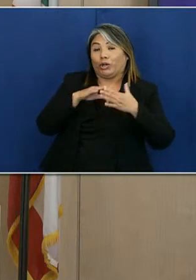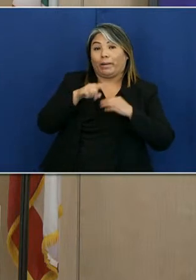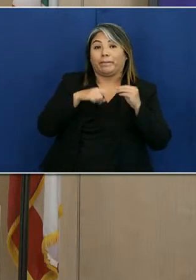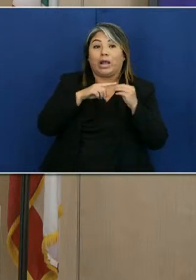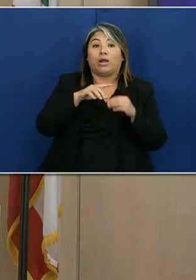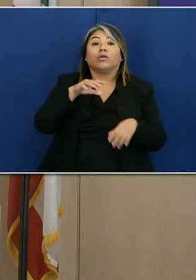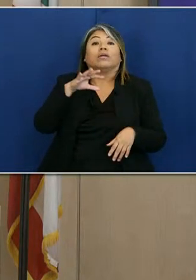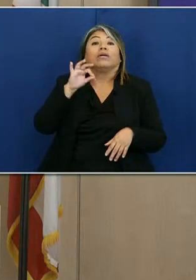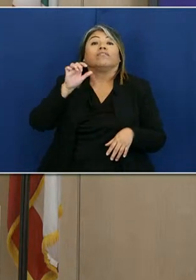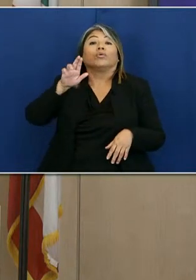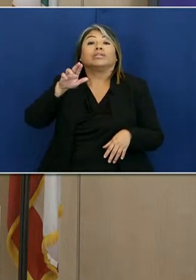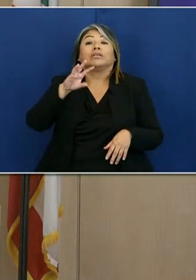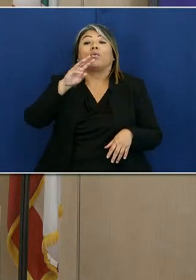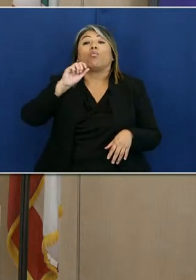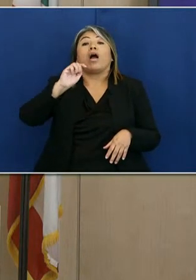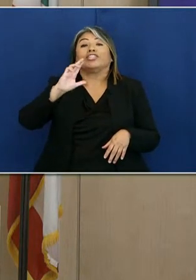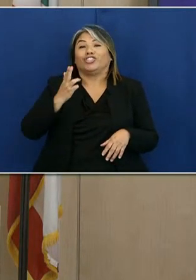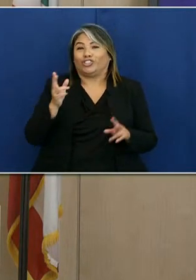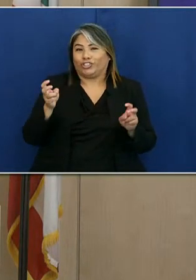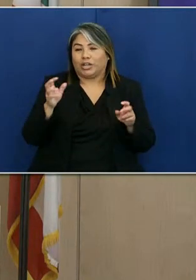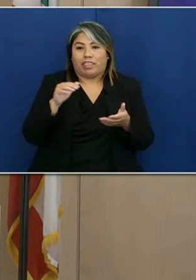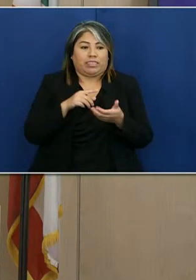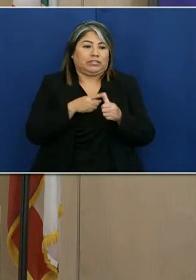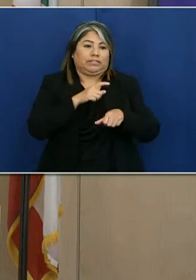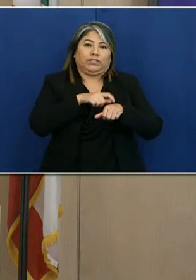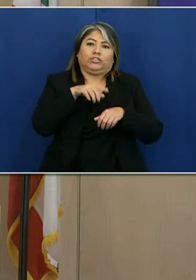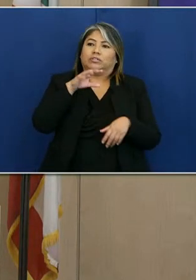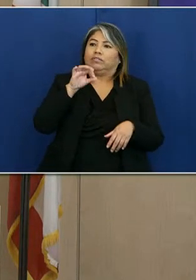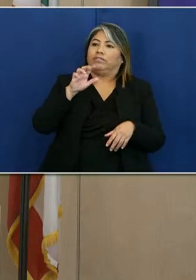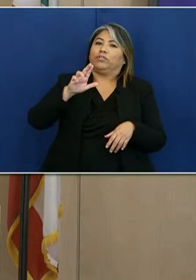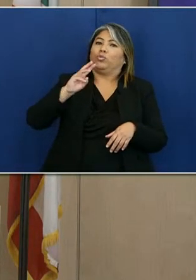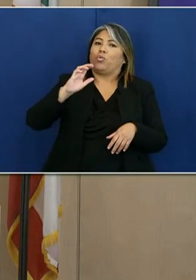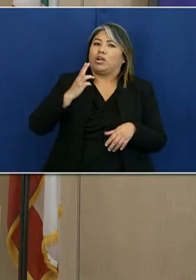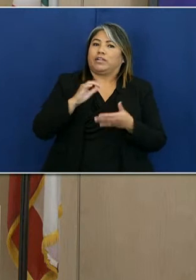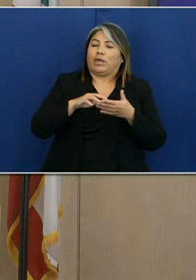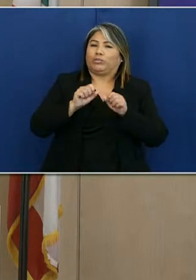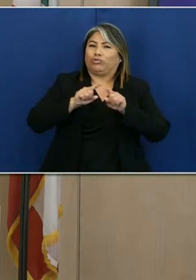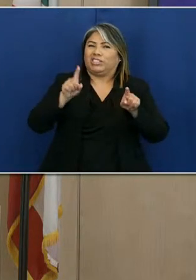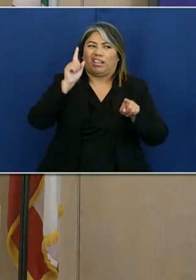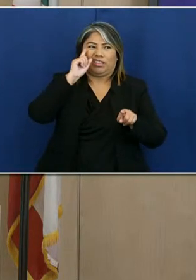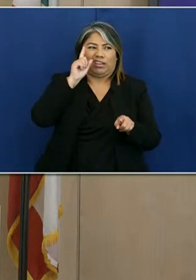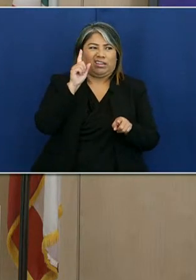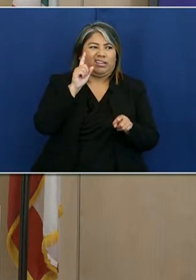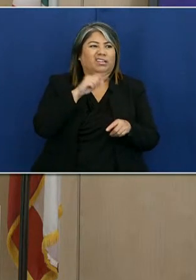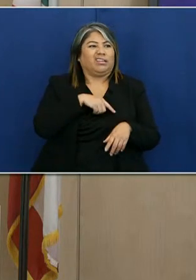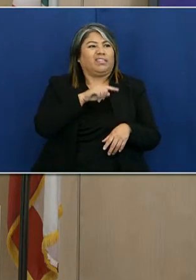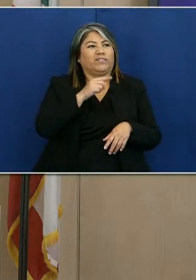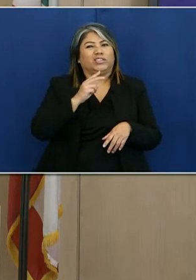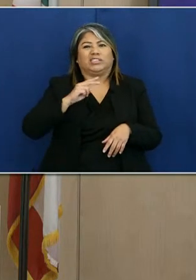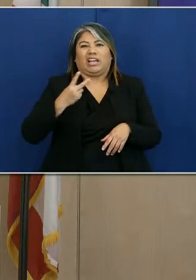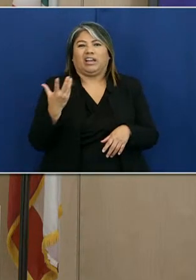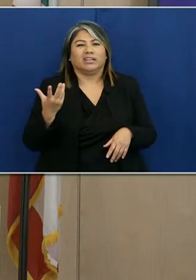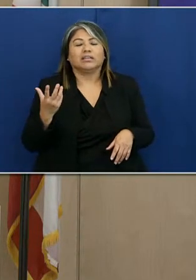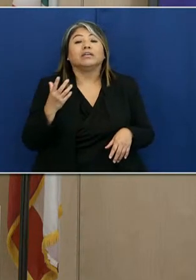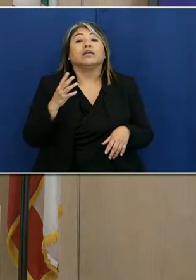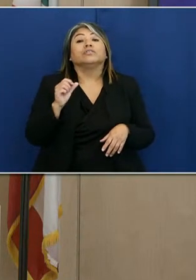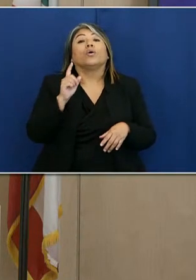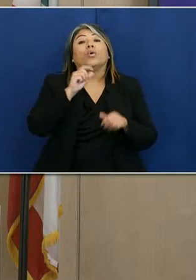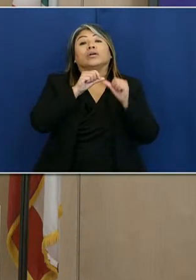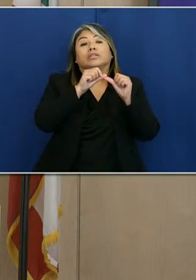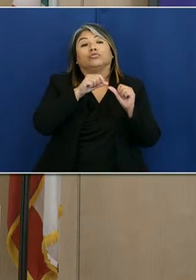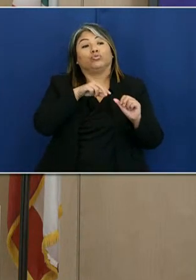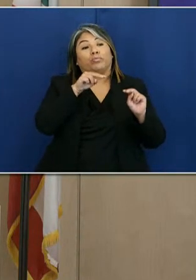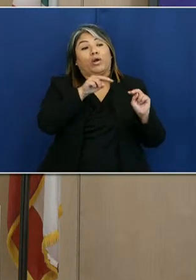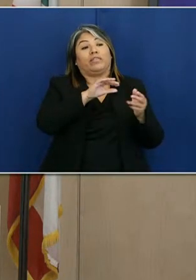influenza watch. This was the first flu watch that was released, I believe, the first or the second, so we will continue to monitor